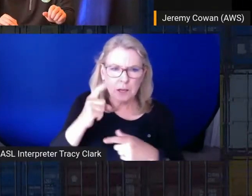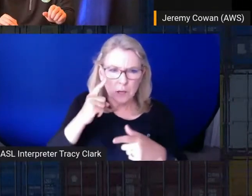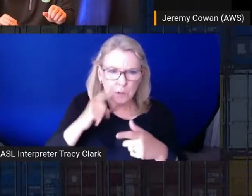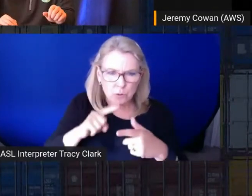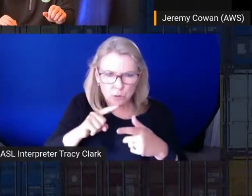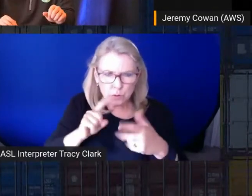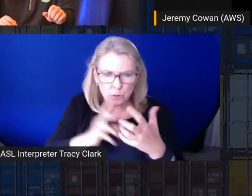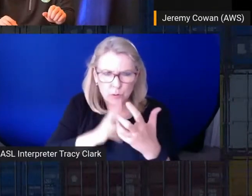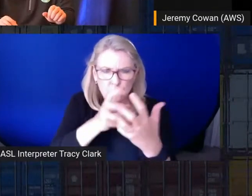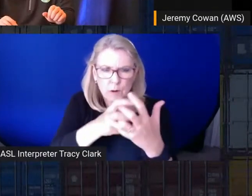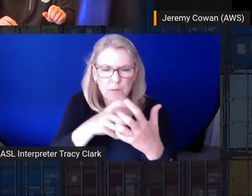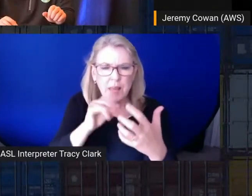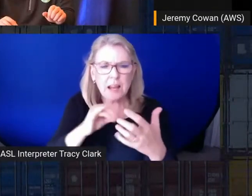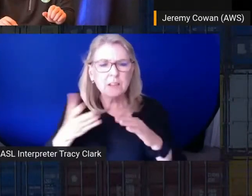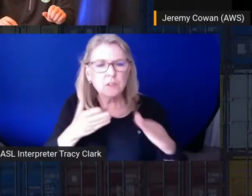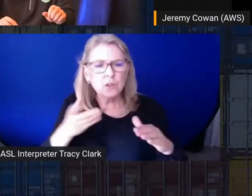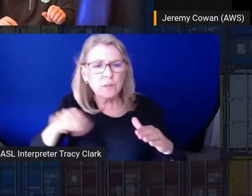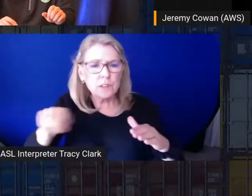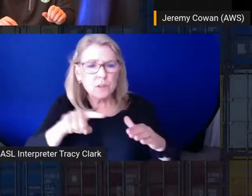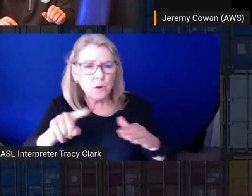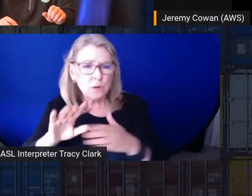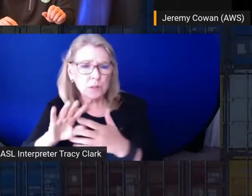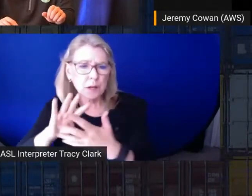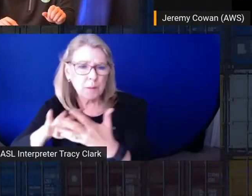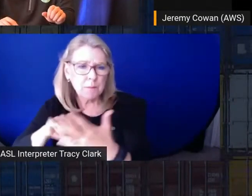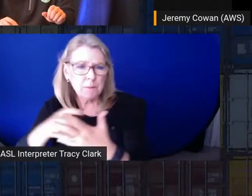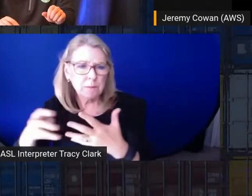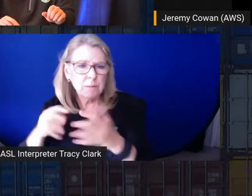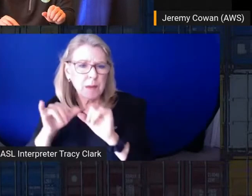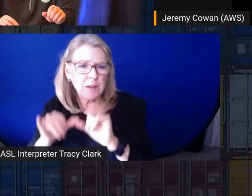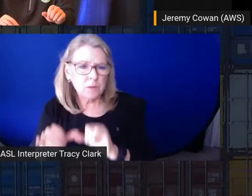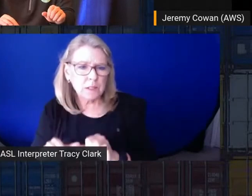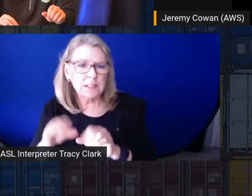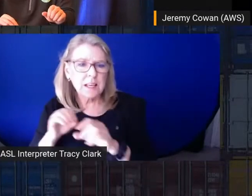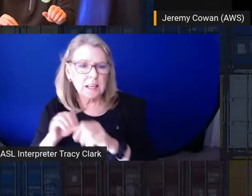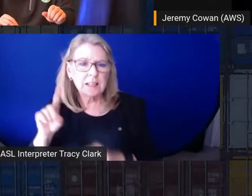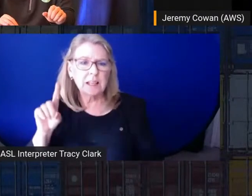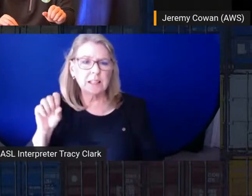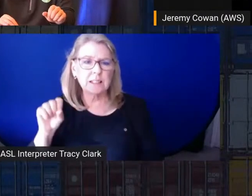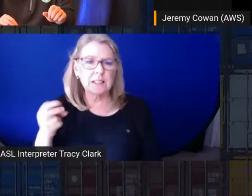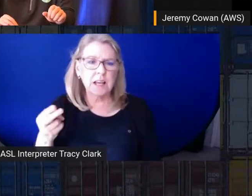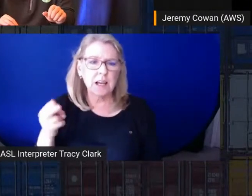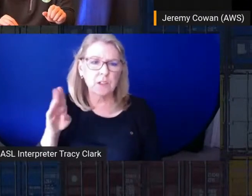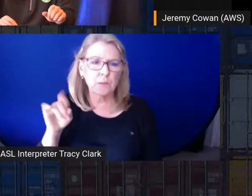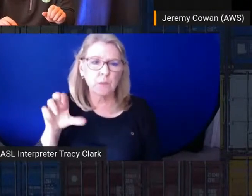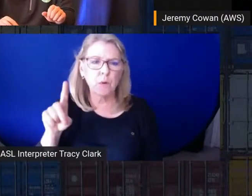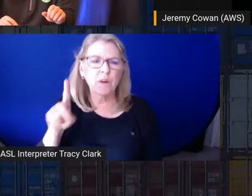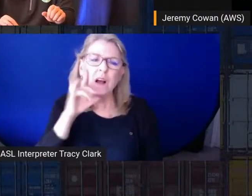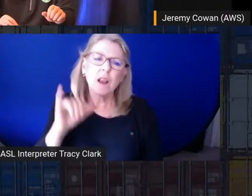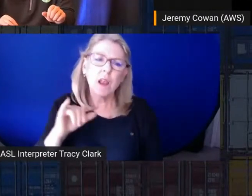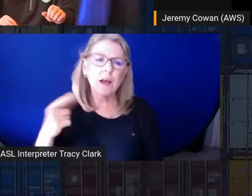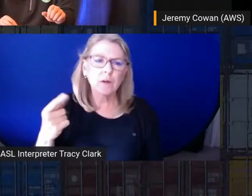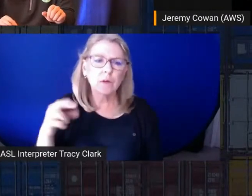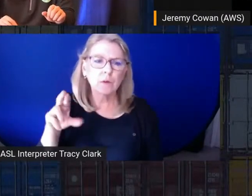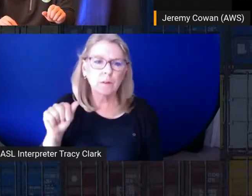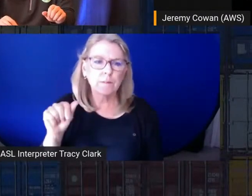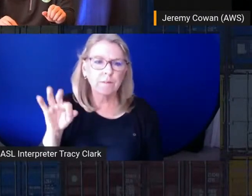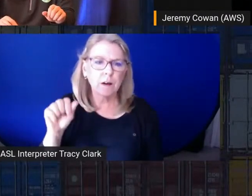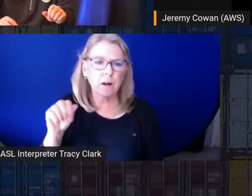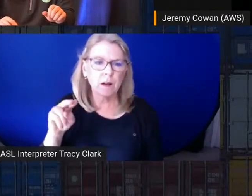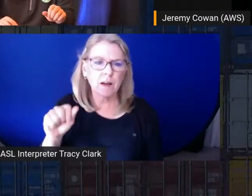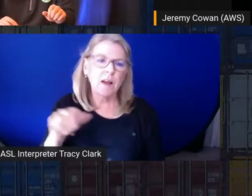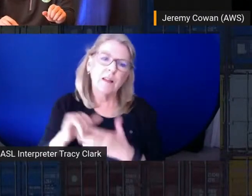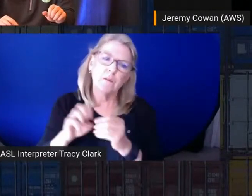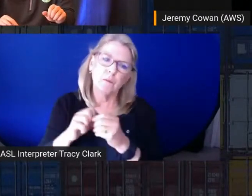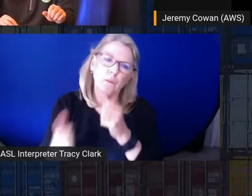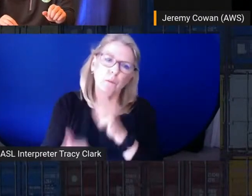a dashboard like Grafana. That's perhaps the easiest way that customers can get metrics